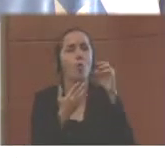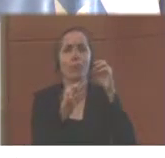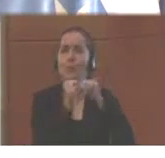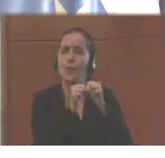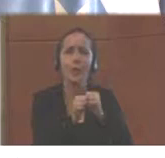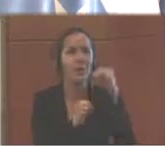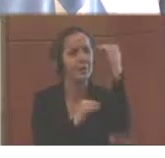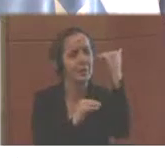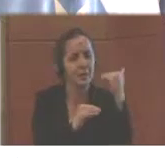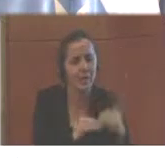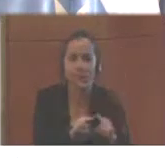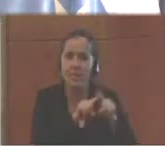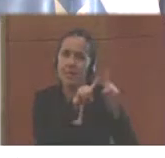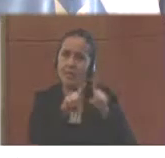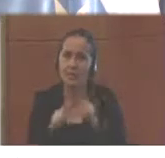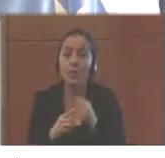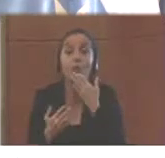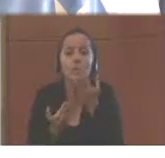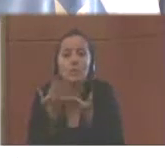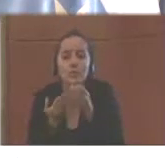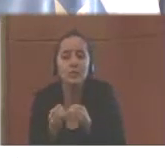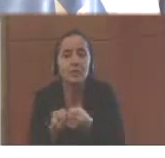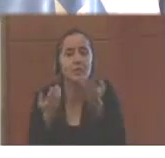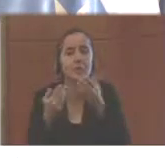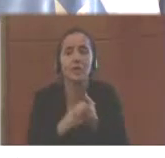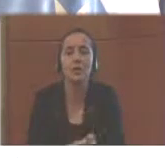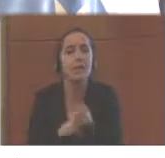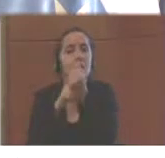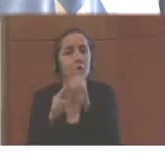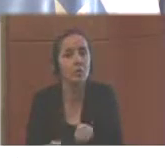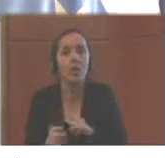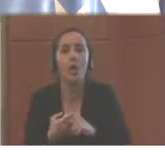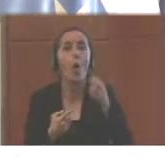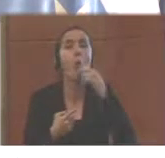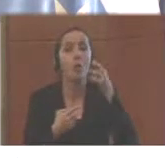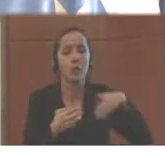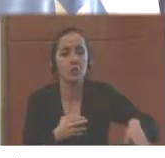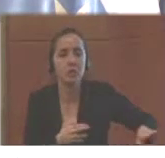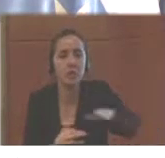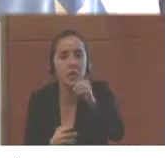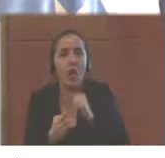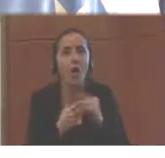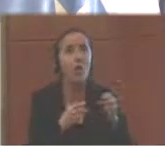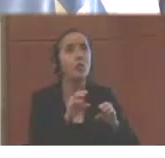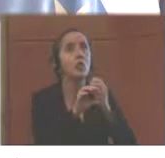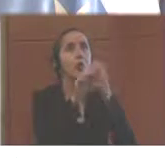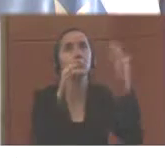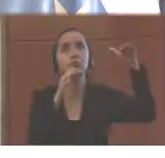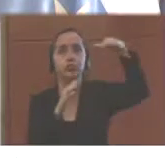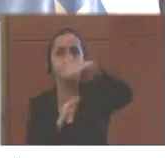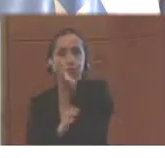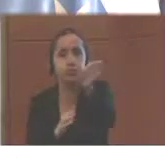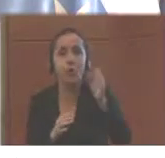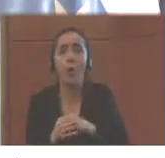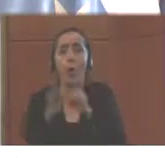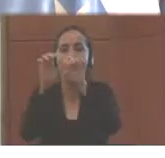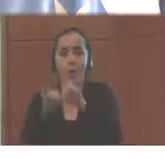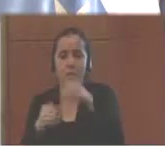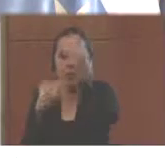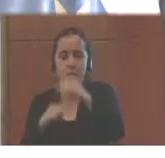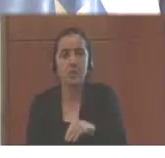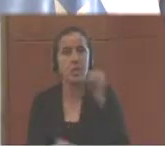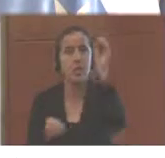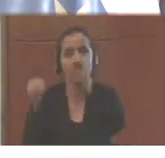joint initiatives in different topics, such as the integrated management of humanitarian input, management of hydric